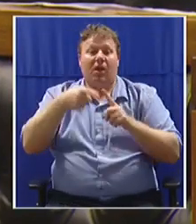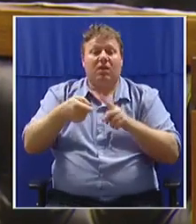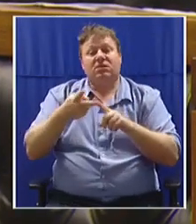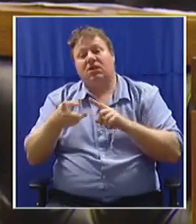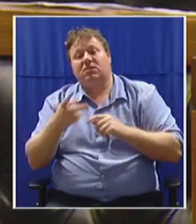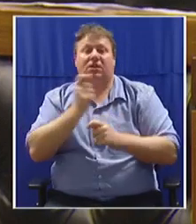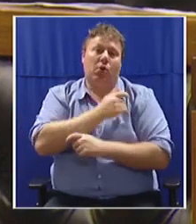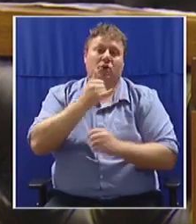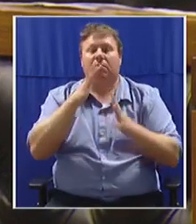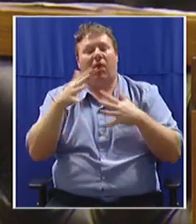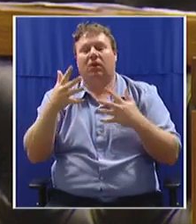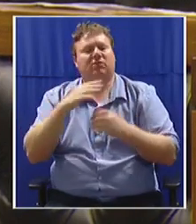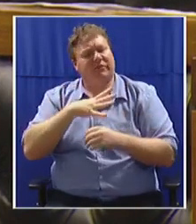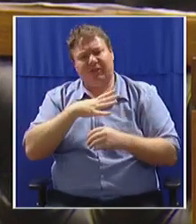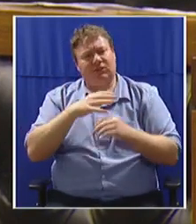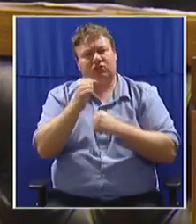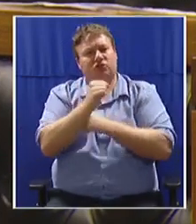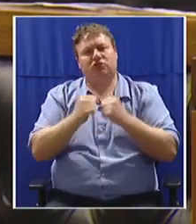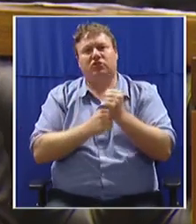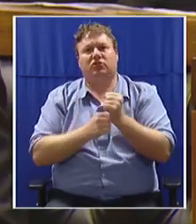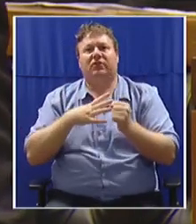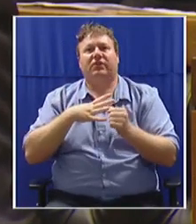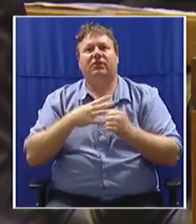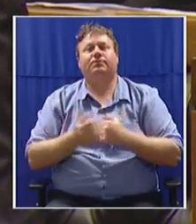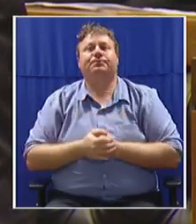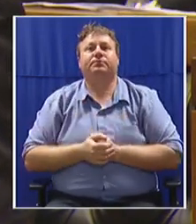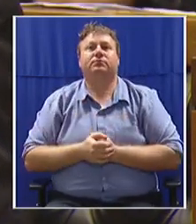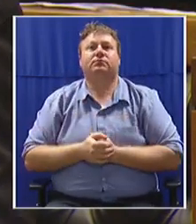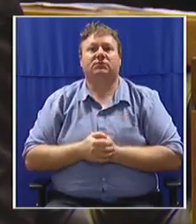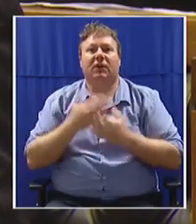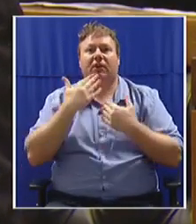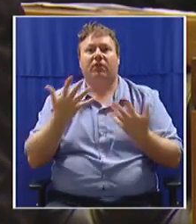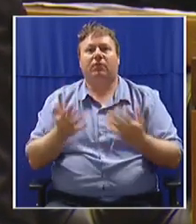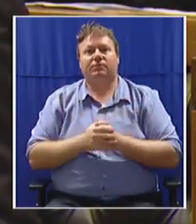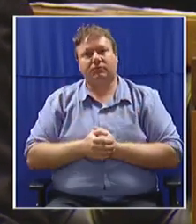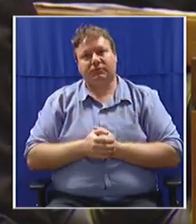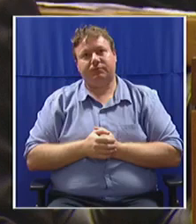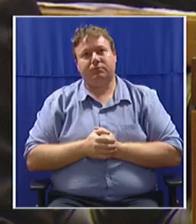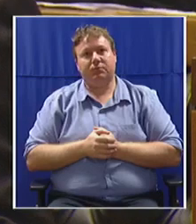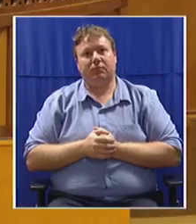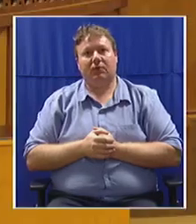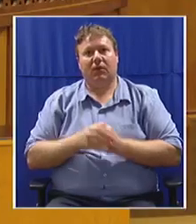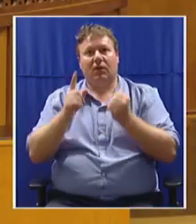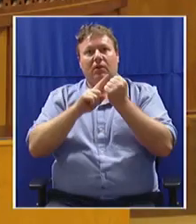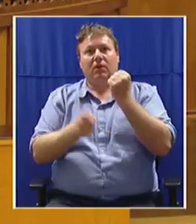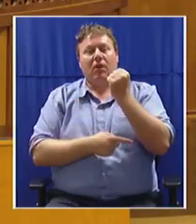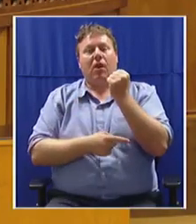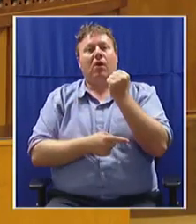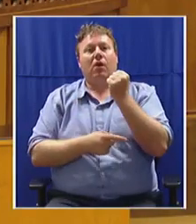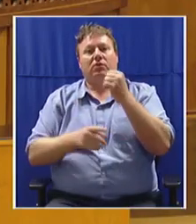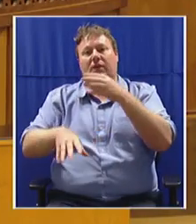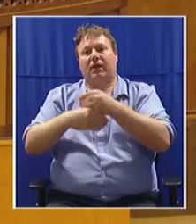effective. Thank you very much. Thank you, sir. The last supplementary goes to the Honorable Mkalipi.